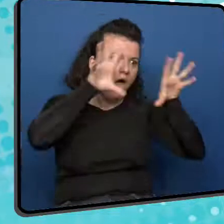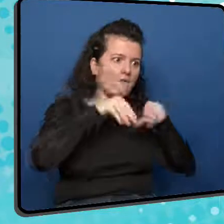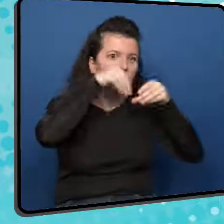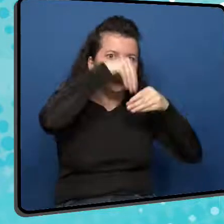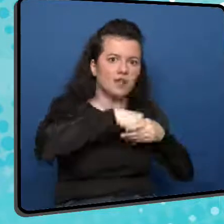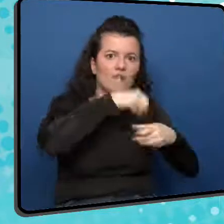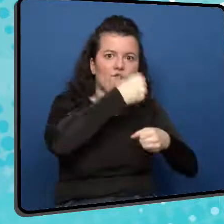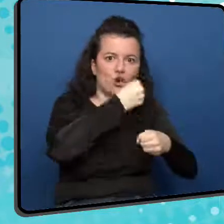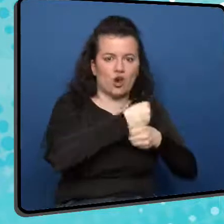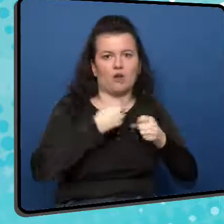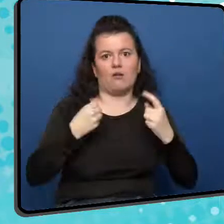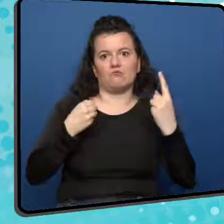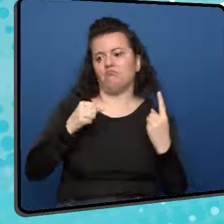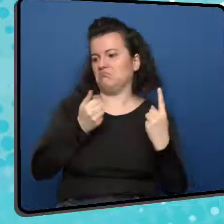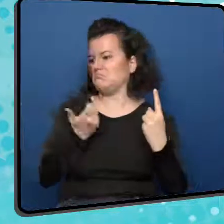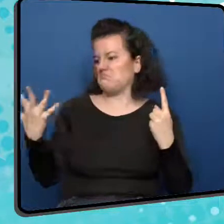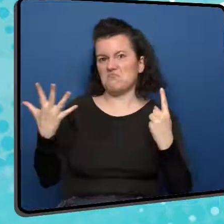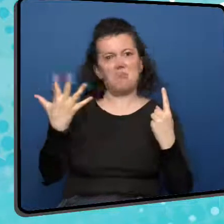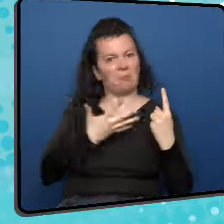me.